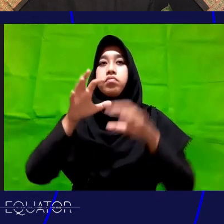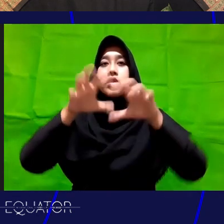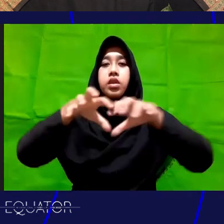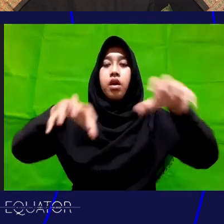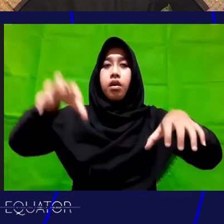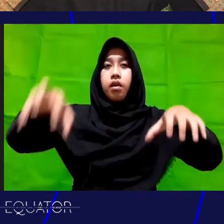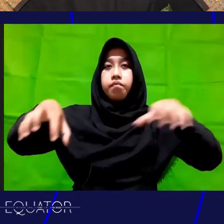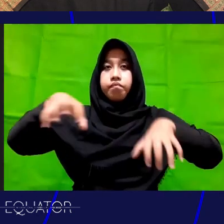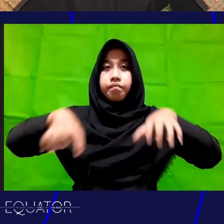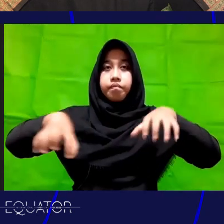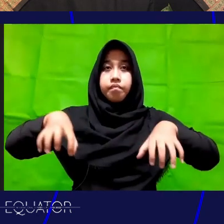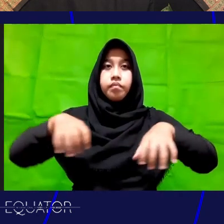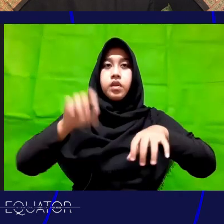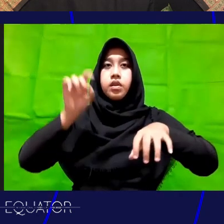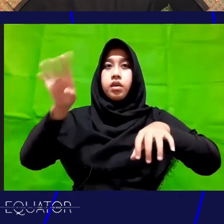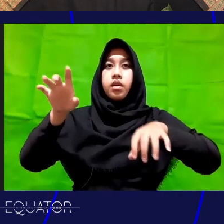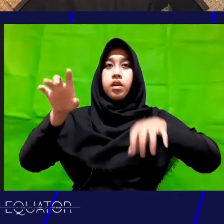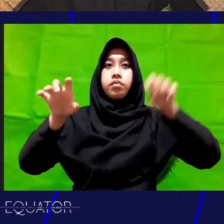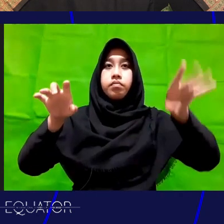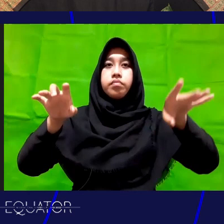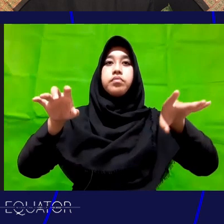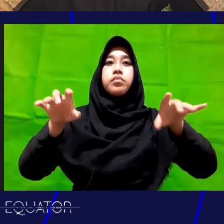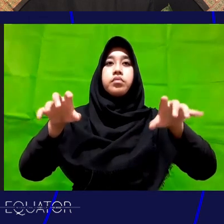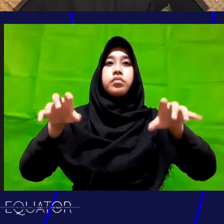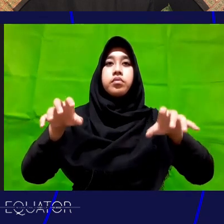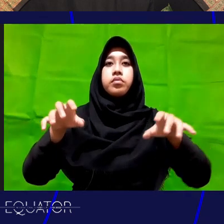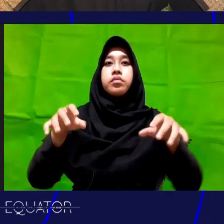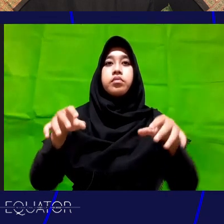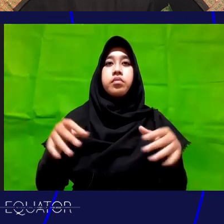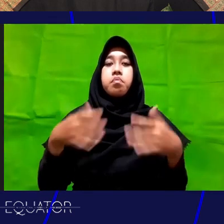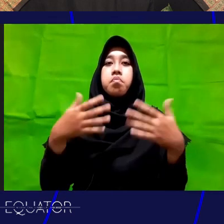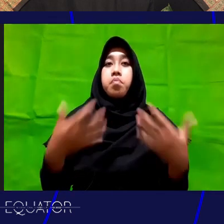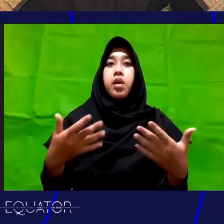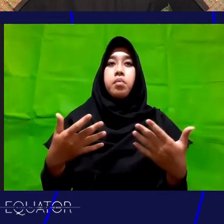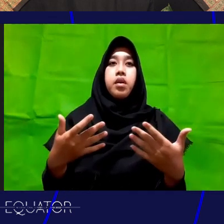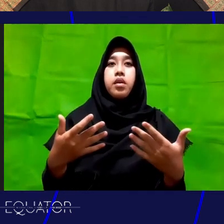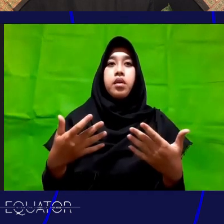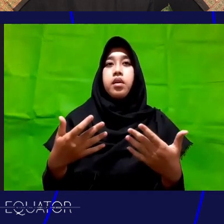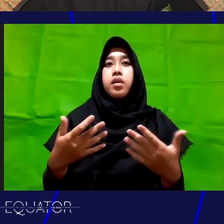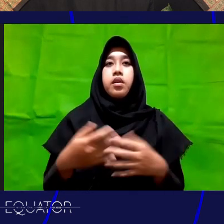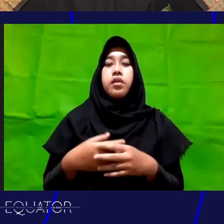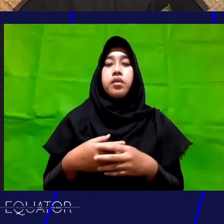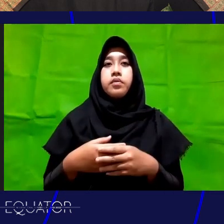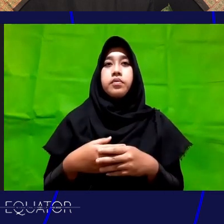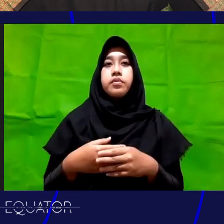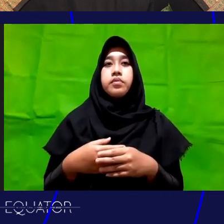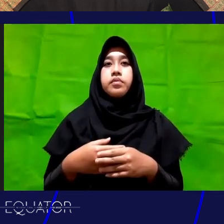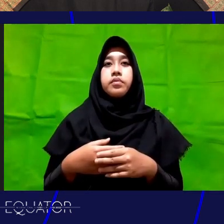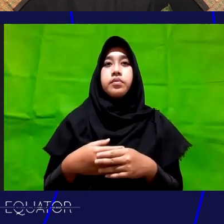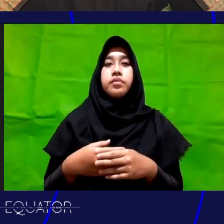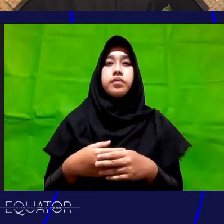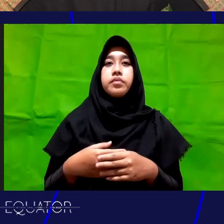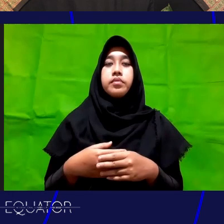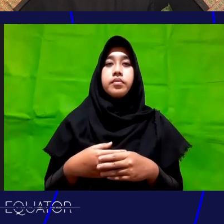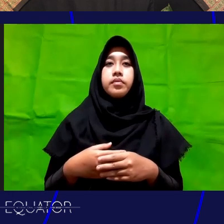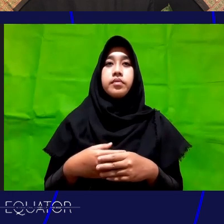south. But what I'm trying to do is like how to make to conclude in this long duration residency essay